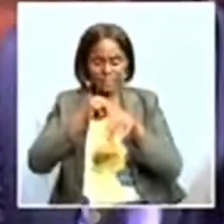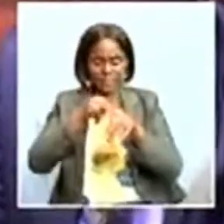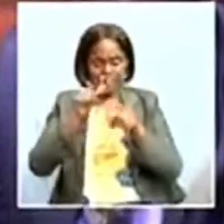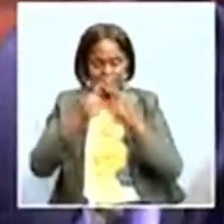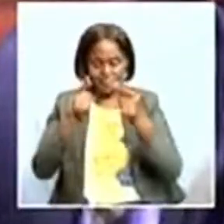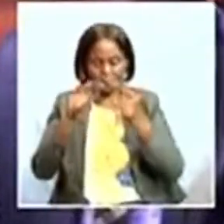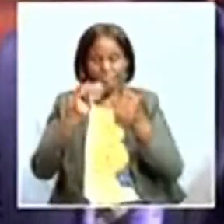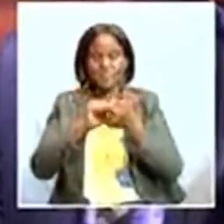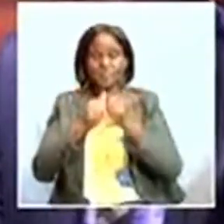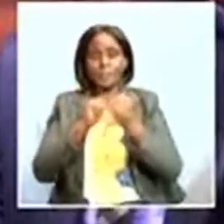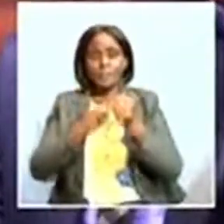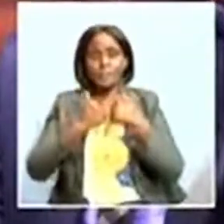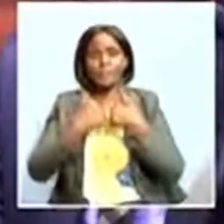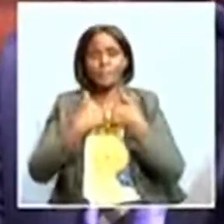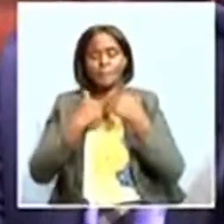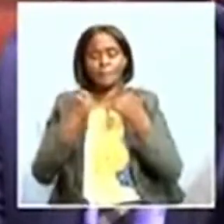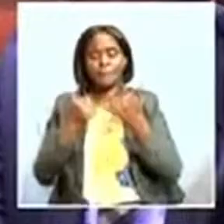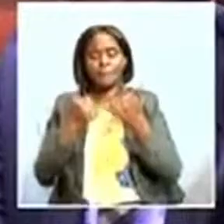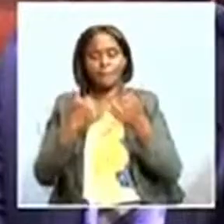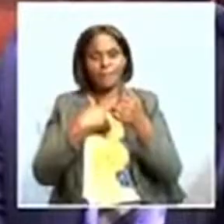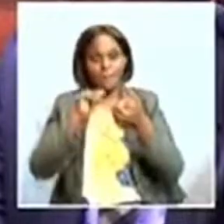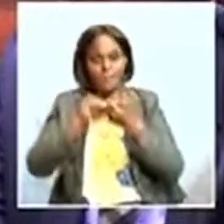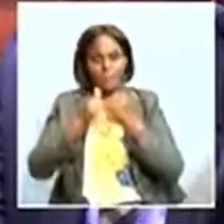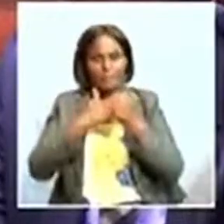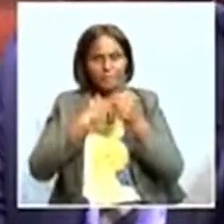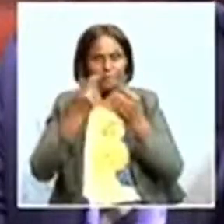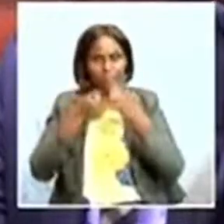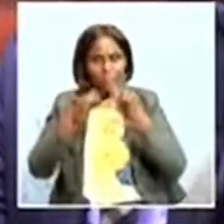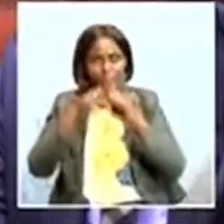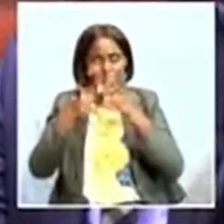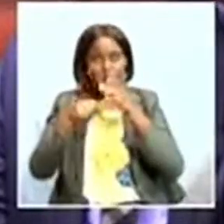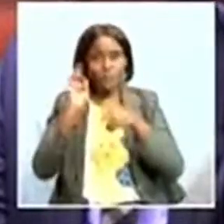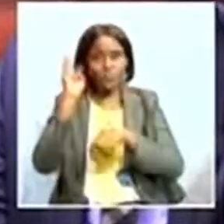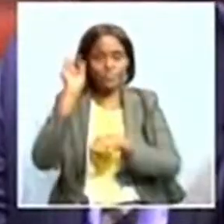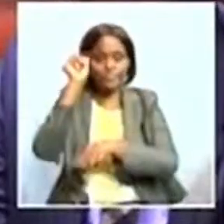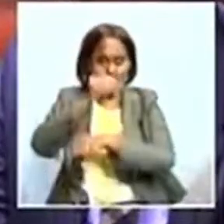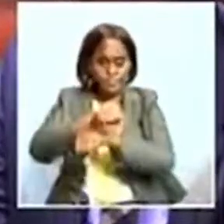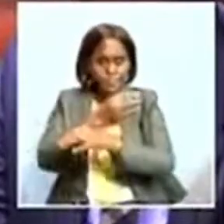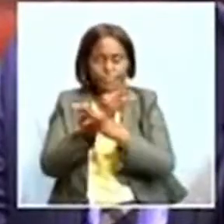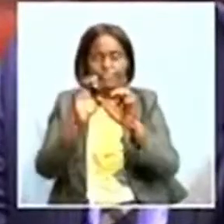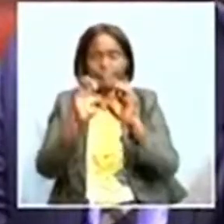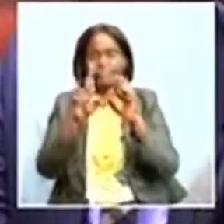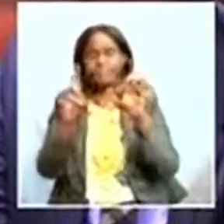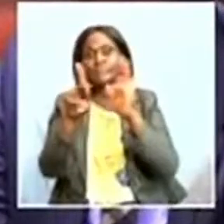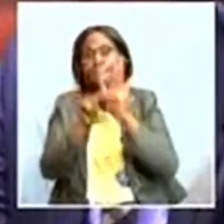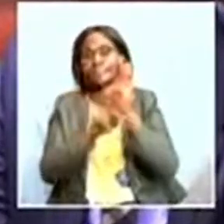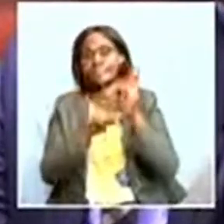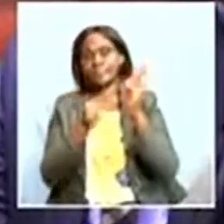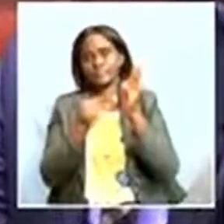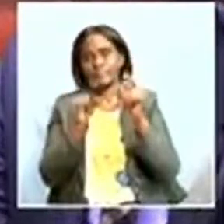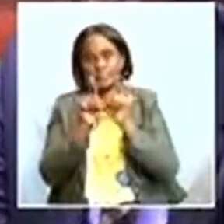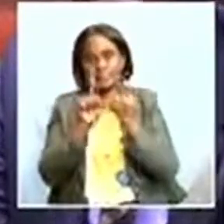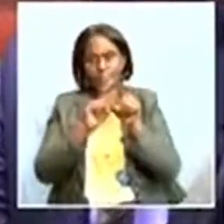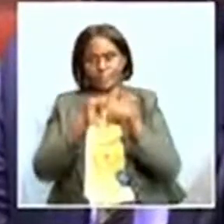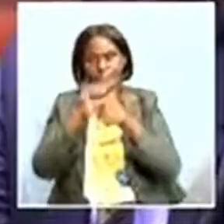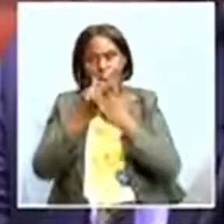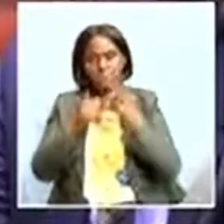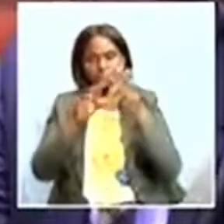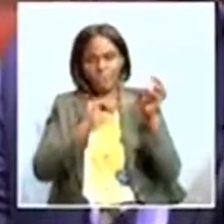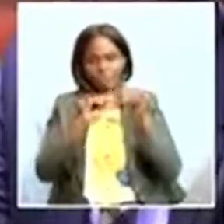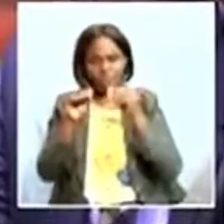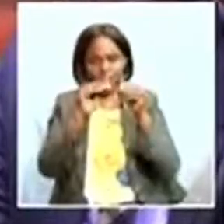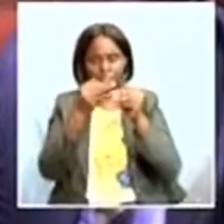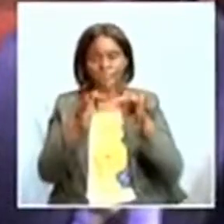biggest problem we have right now, which is even going to defeat the free education policy, is the moving